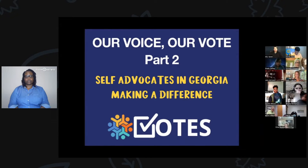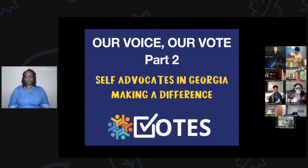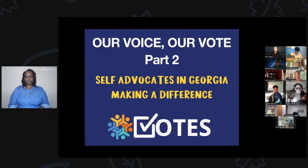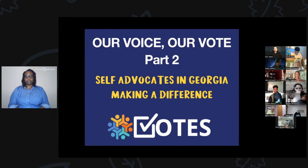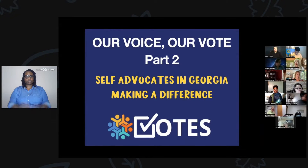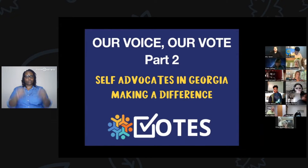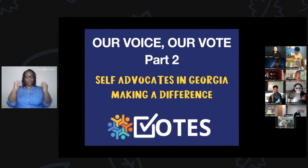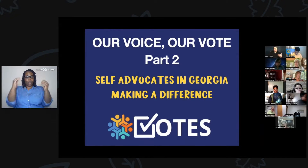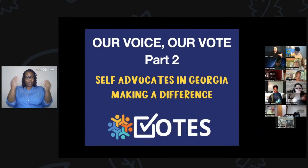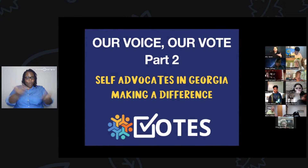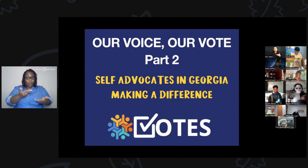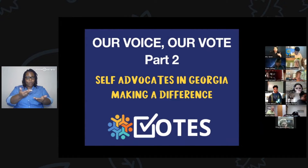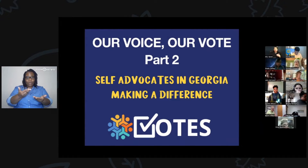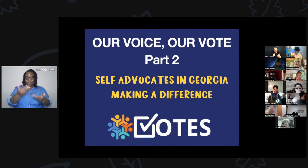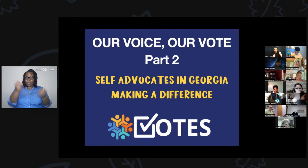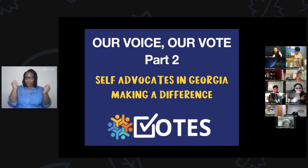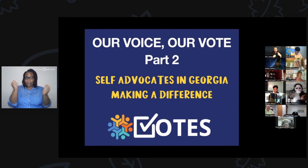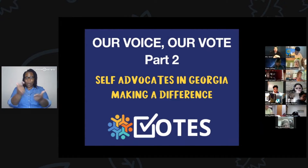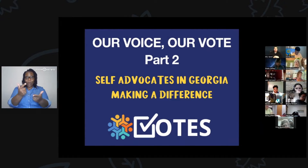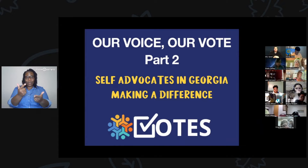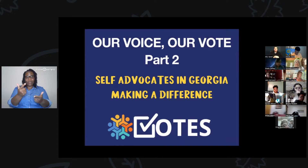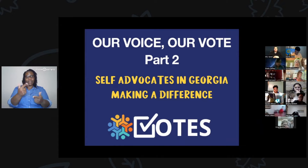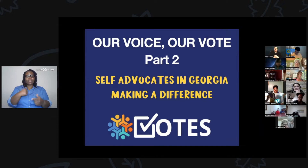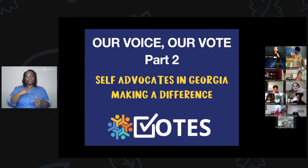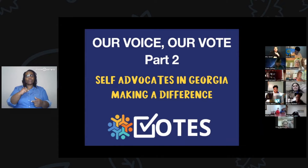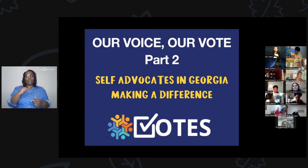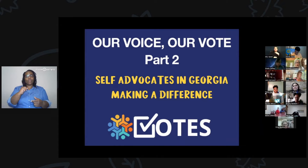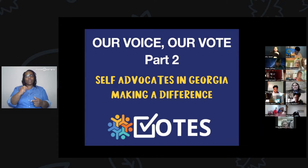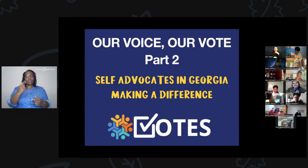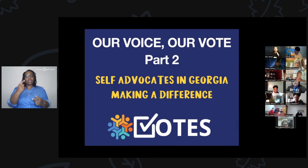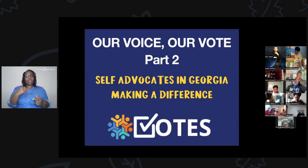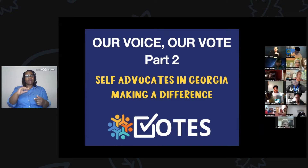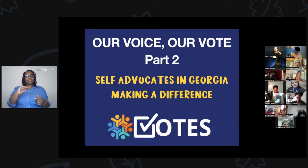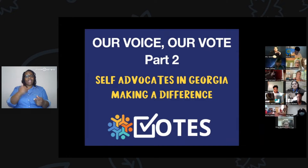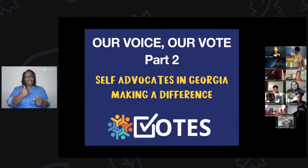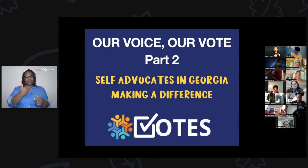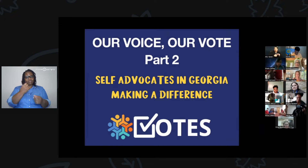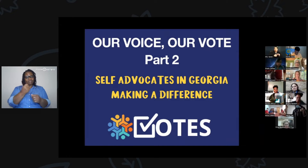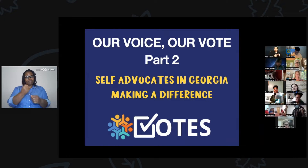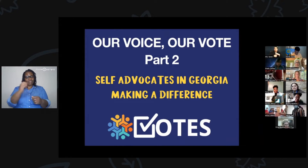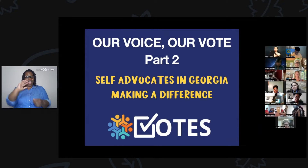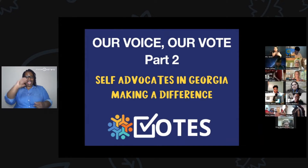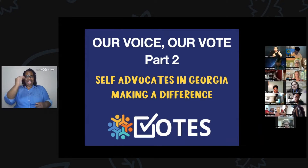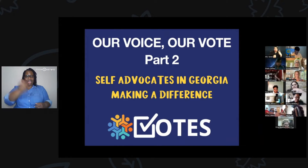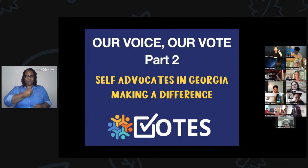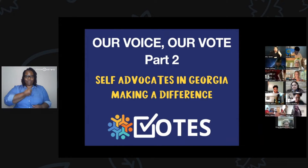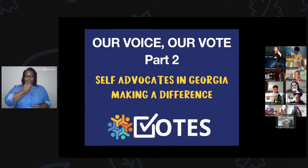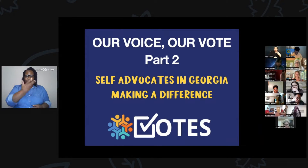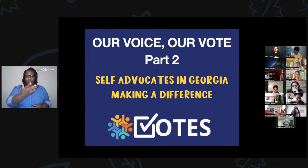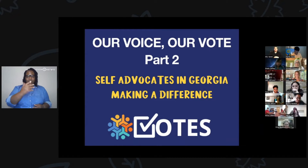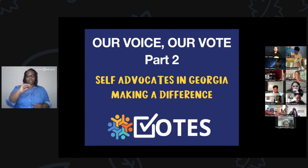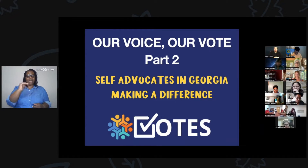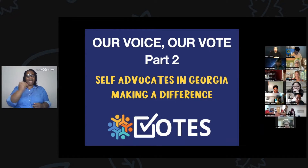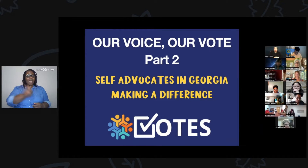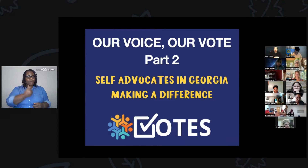Welcome, everybody, to Our Voice, Our Vote, Part 2.